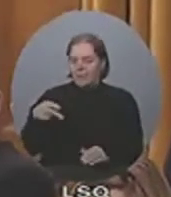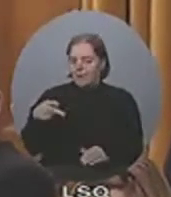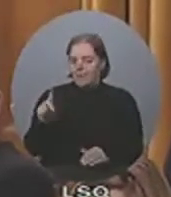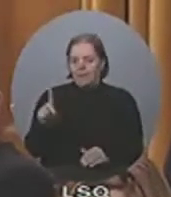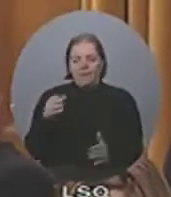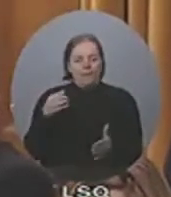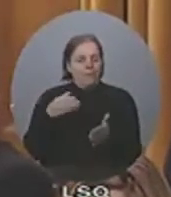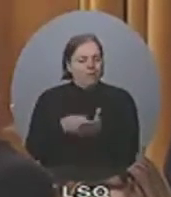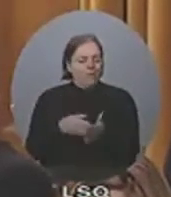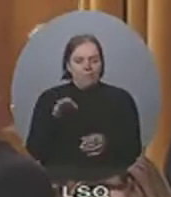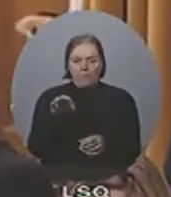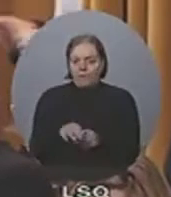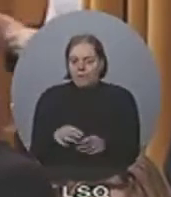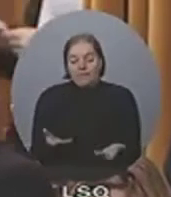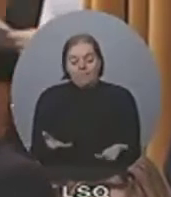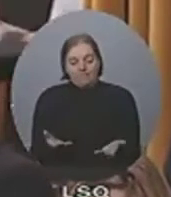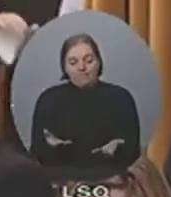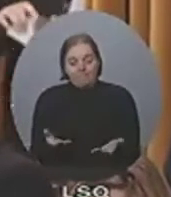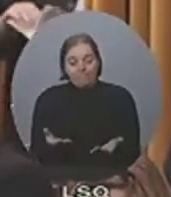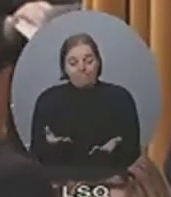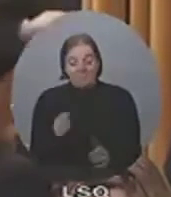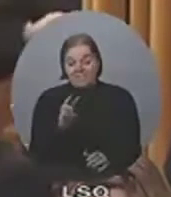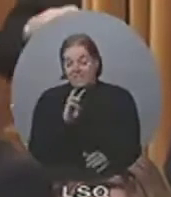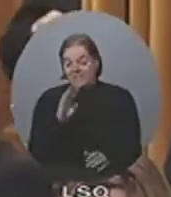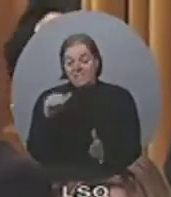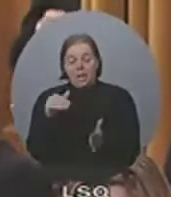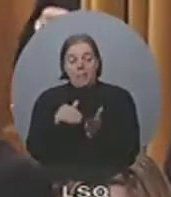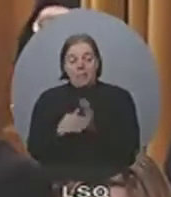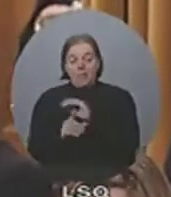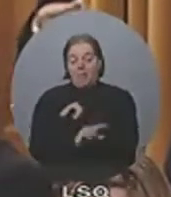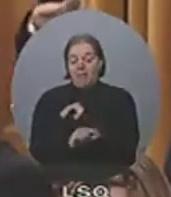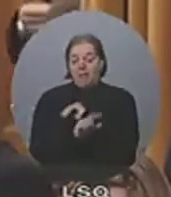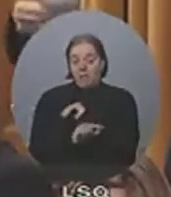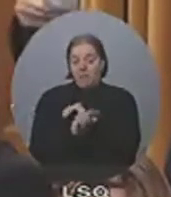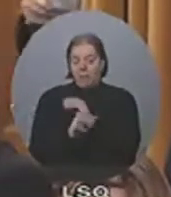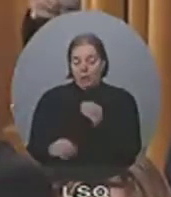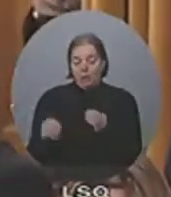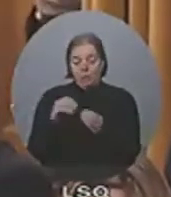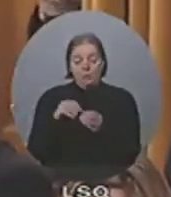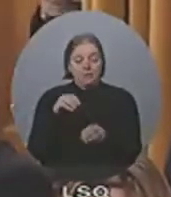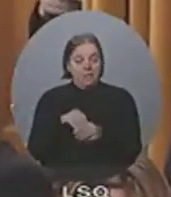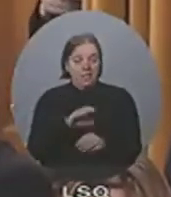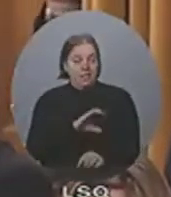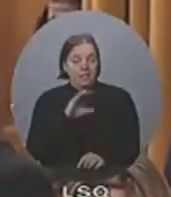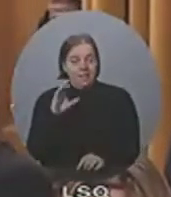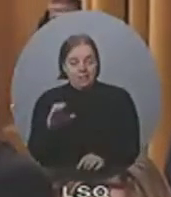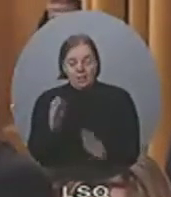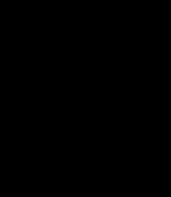more Canadians working than there were at the end of the recession, Mr. Speaker. That's success for those people.